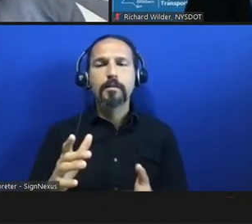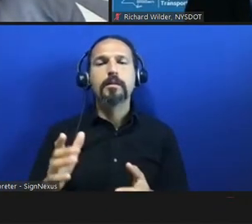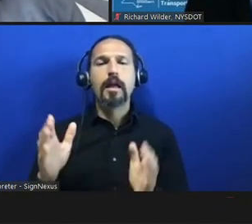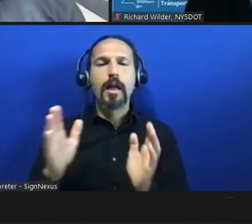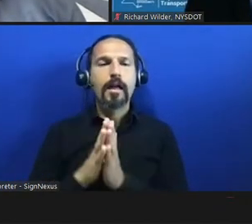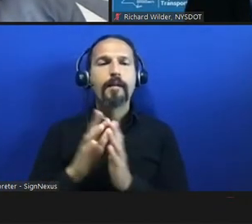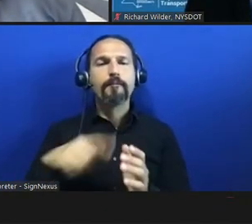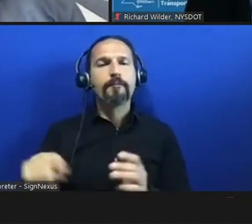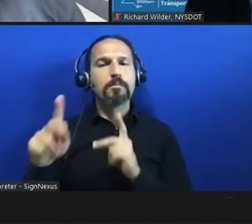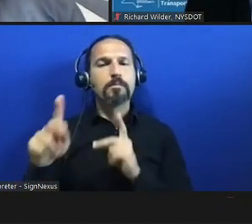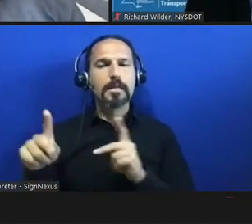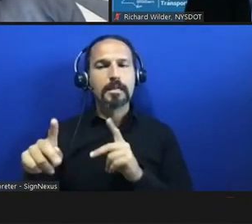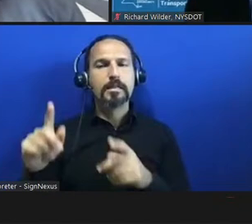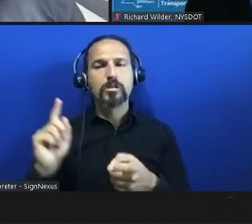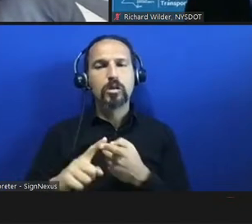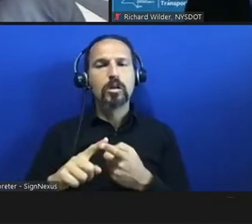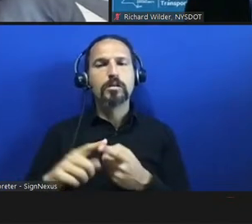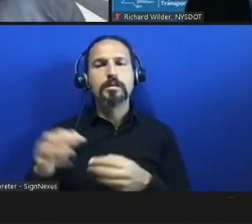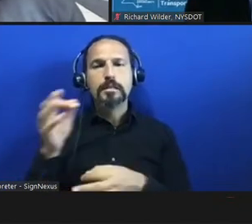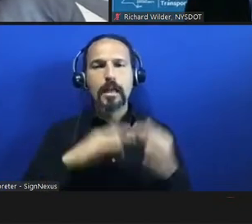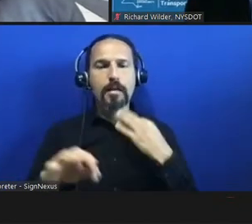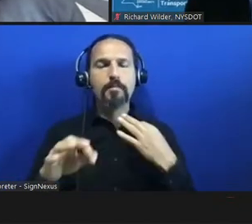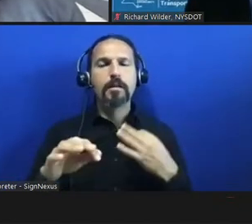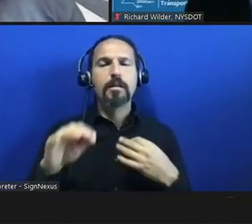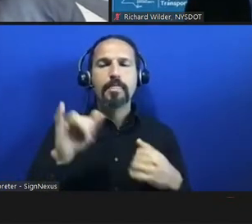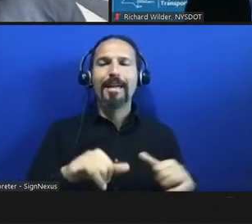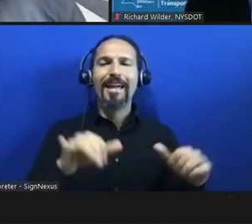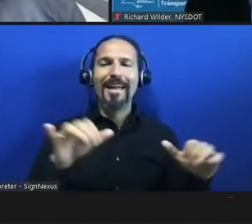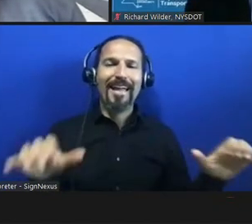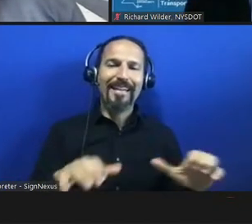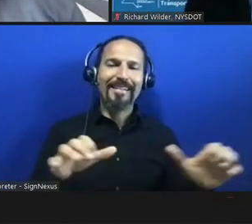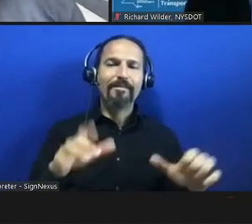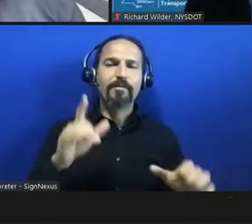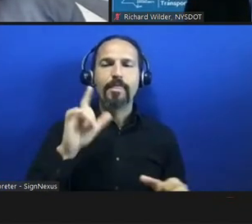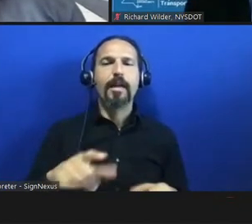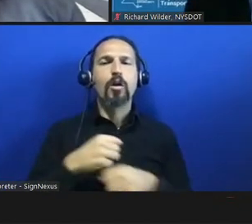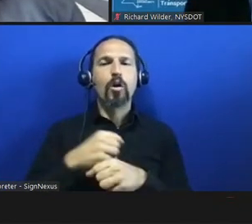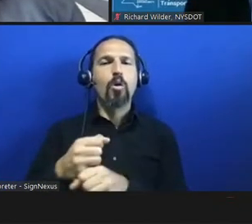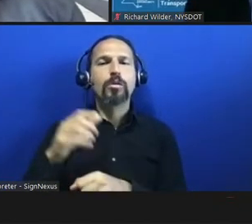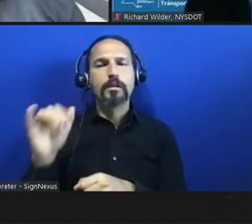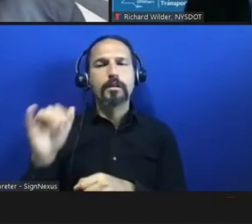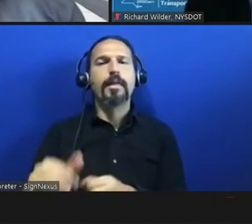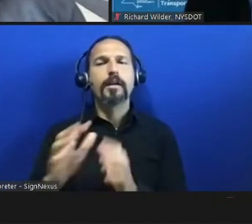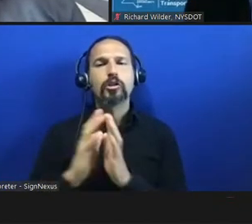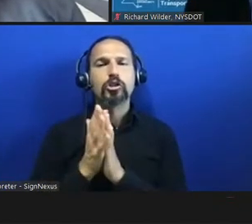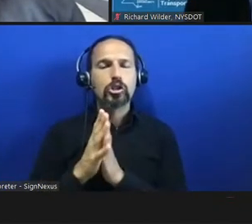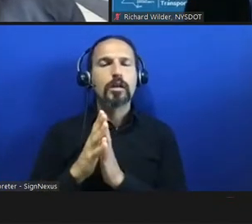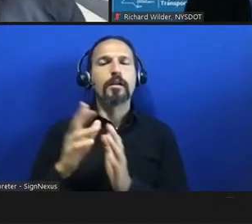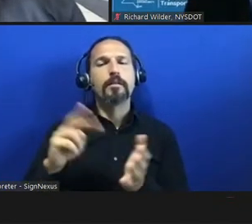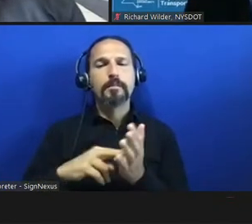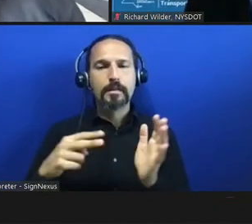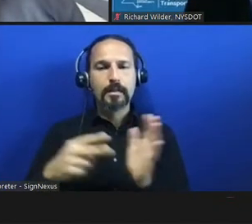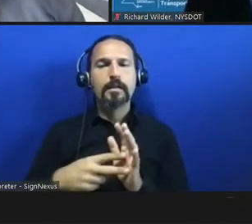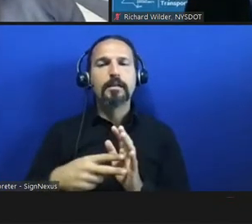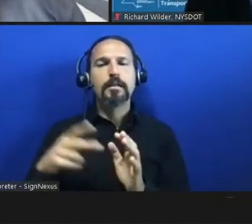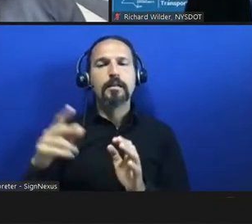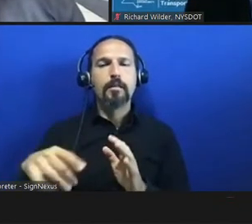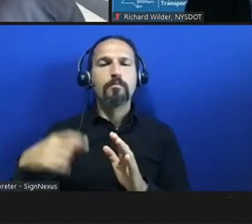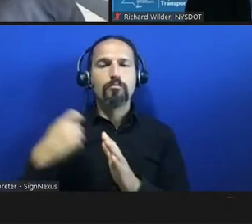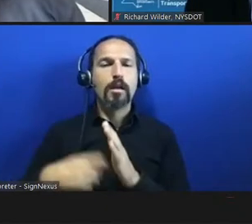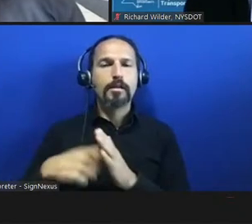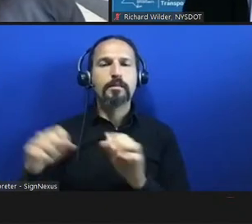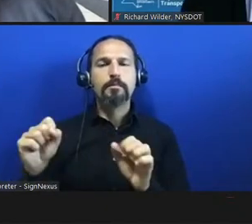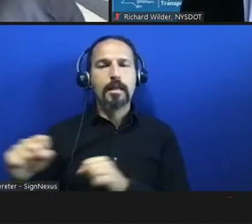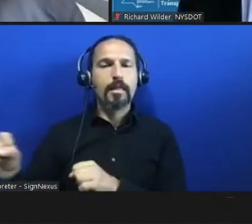Society to subsidize the very activities that cause congestion undermining congestion's pricing ability